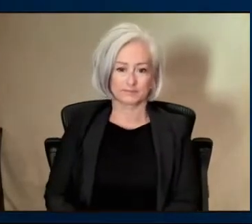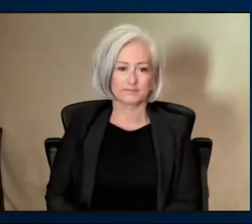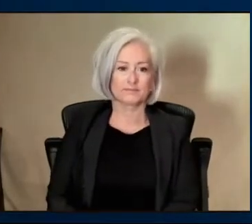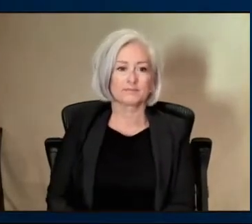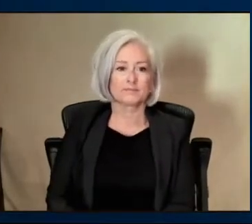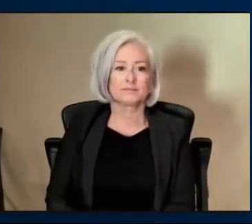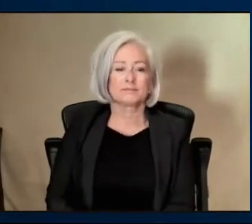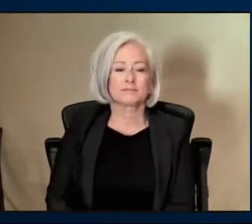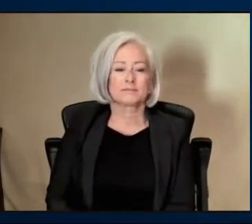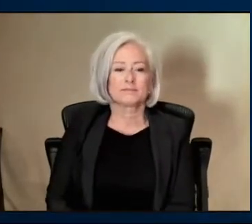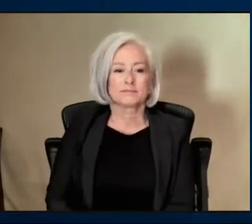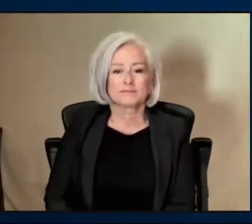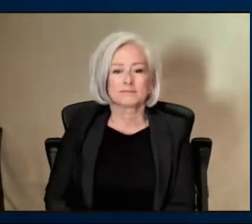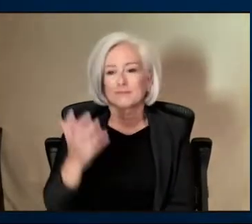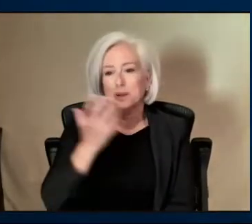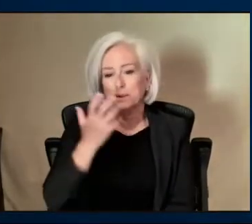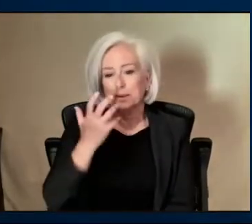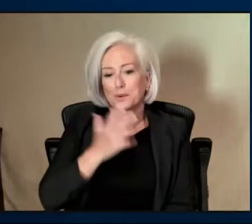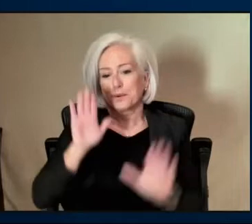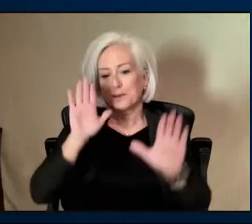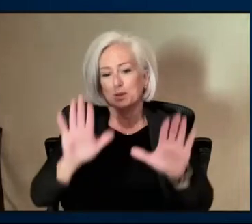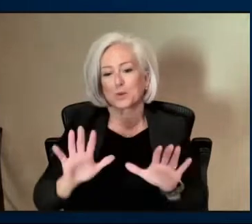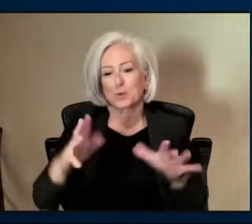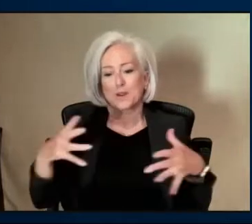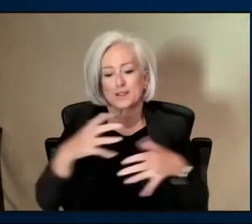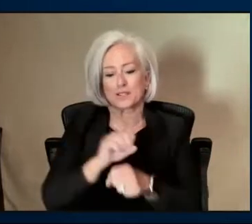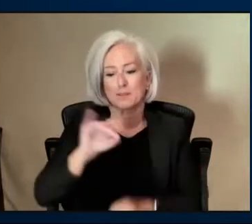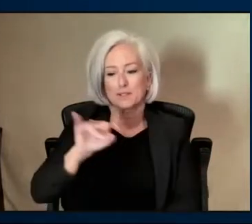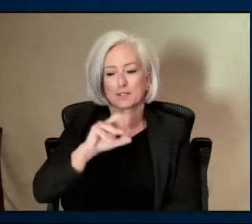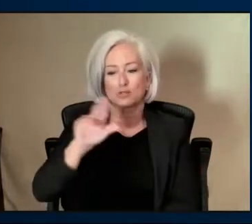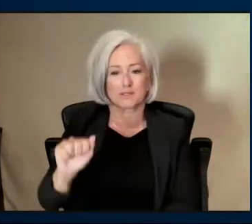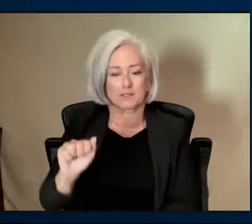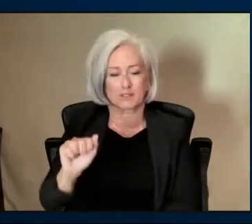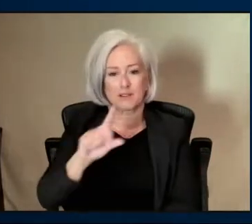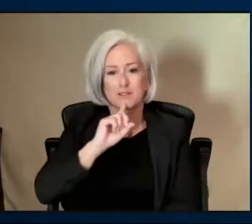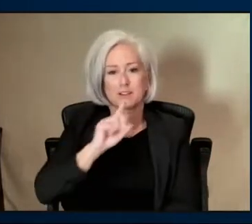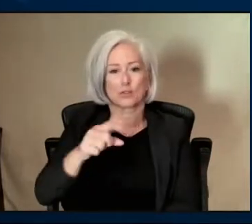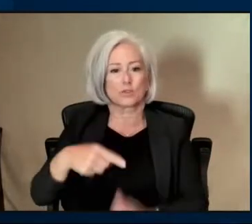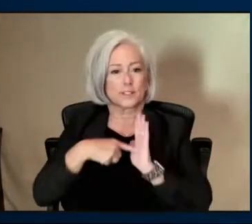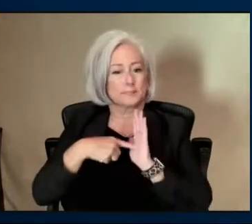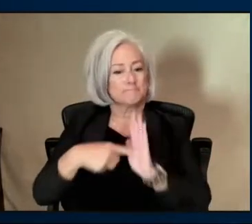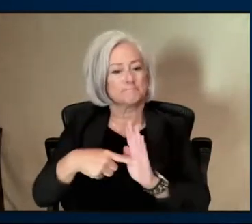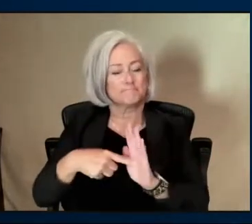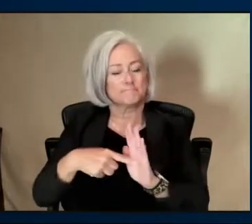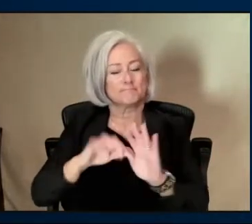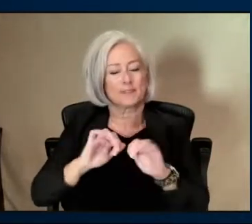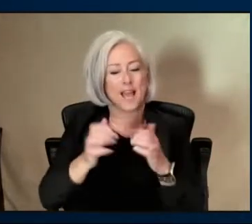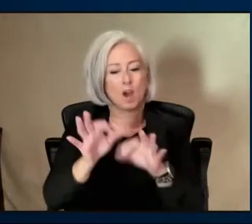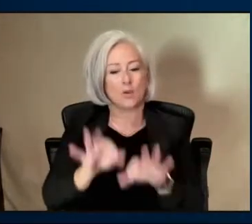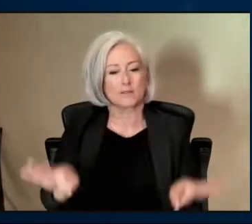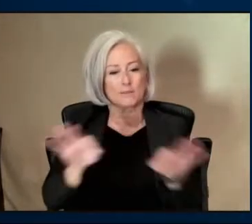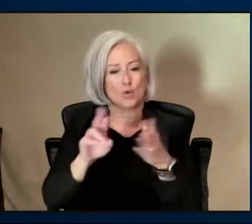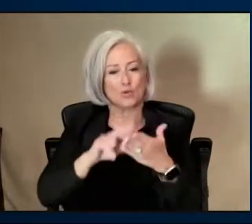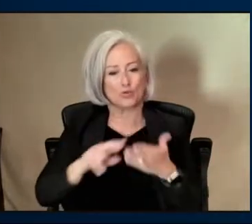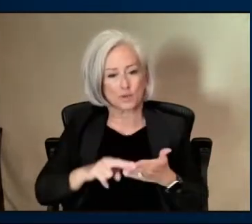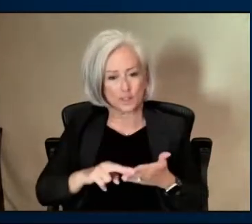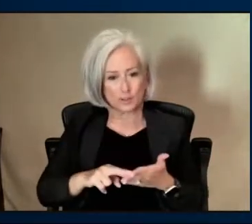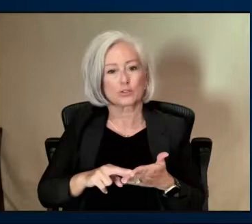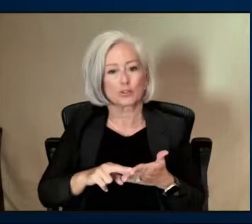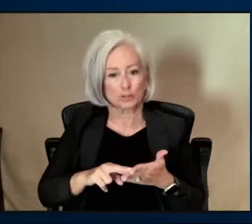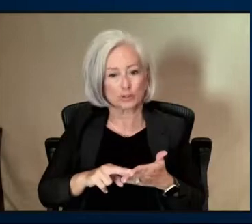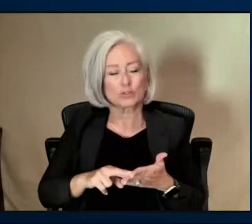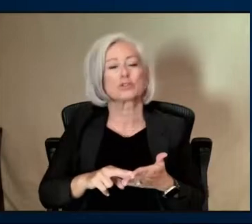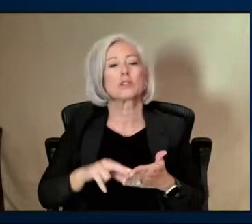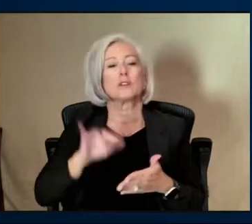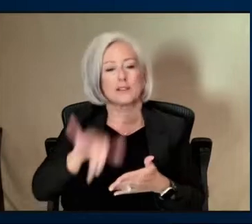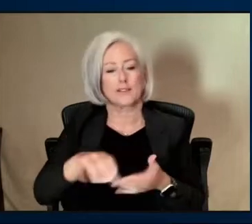That was a great summary, Jessica. It really points out how important that research is behind the development of these vaccines.